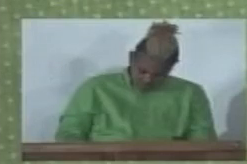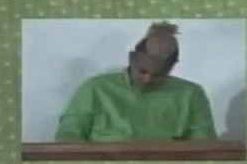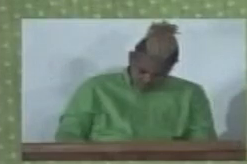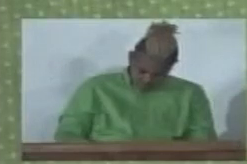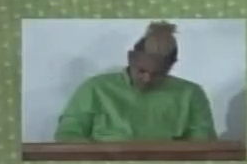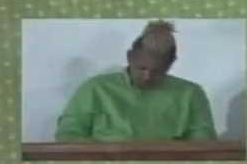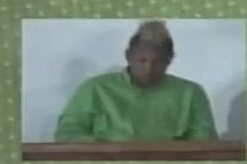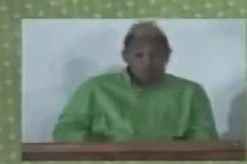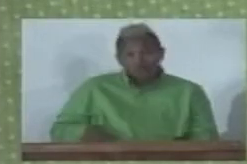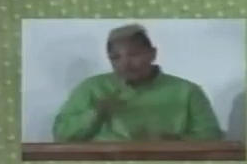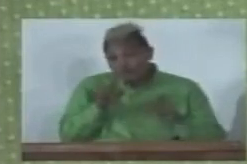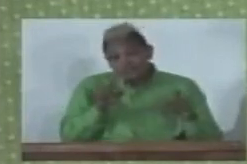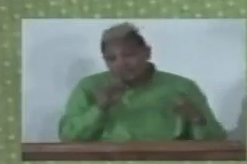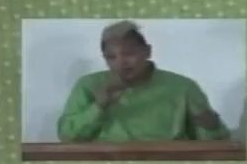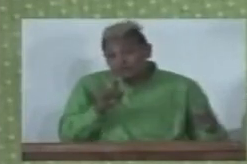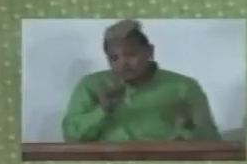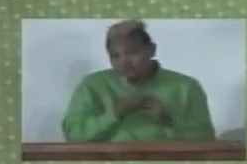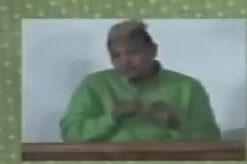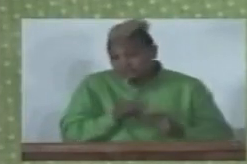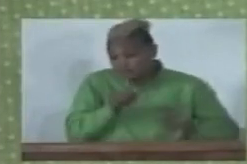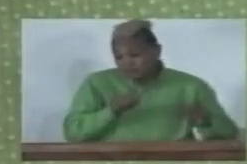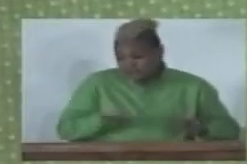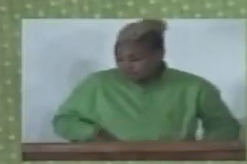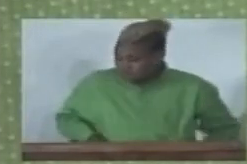Senator Morris.